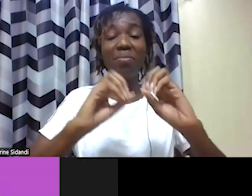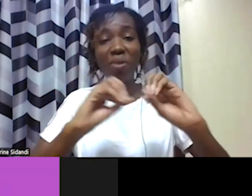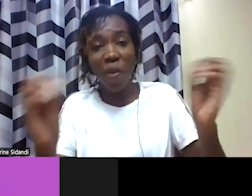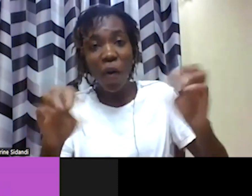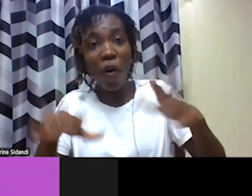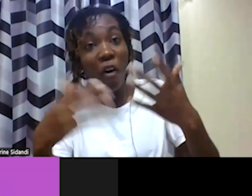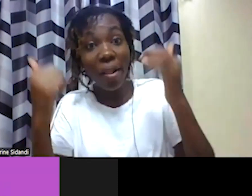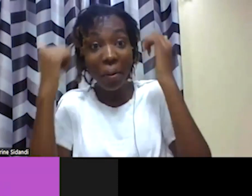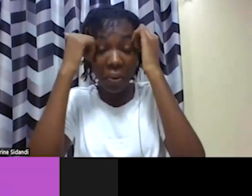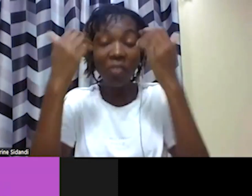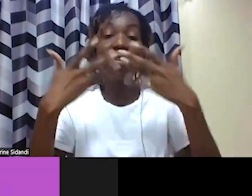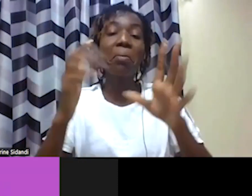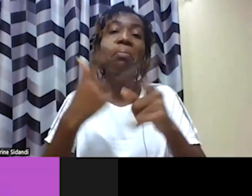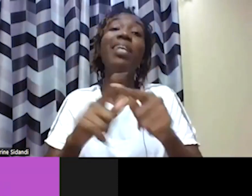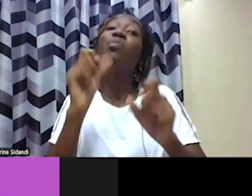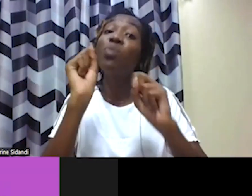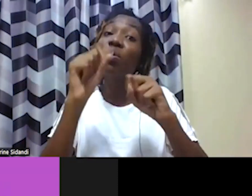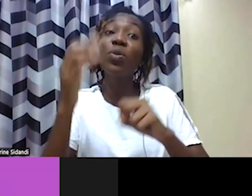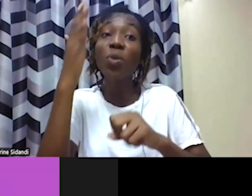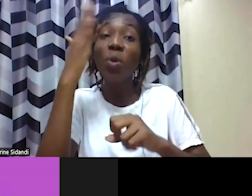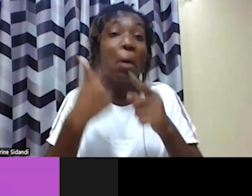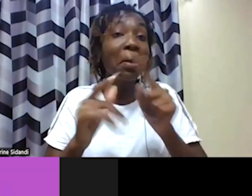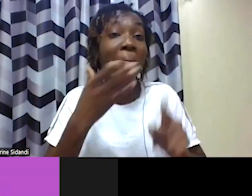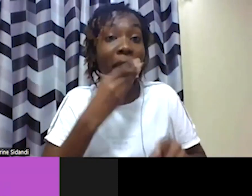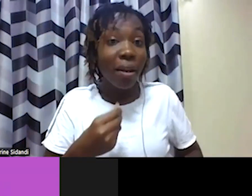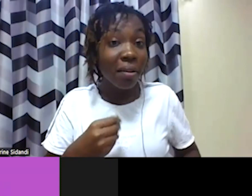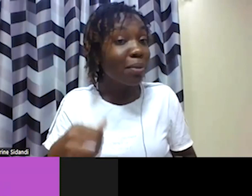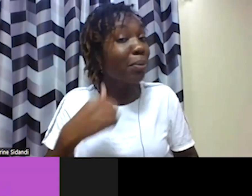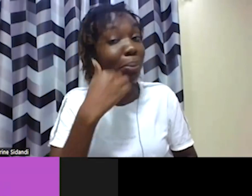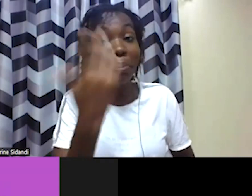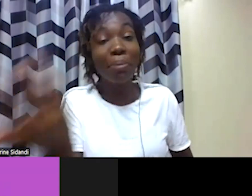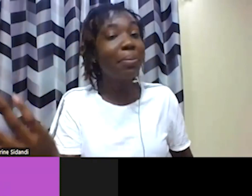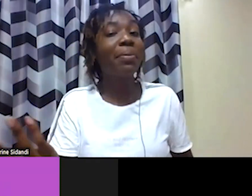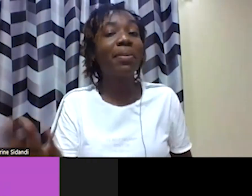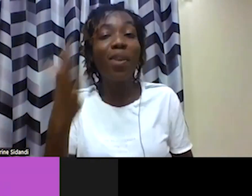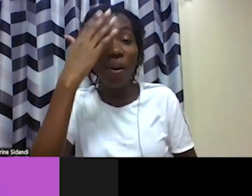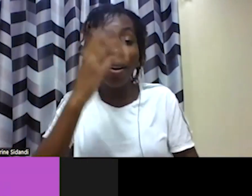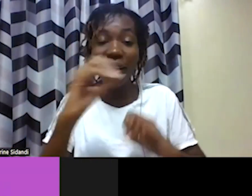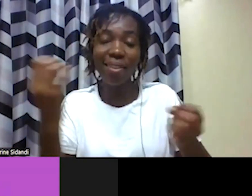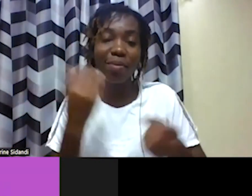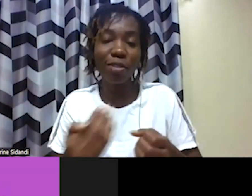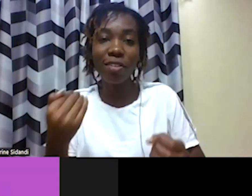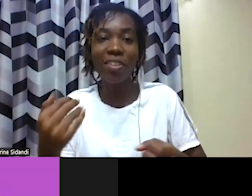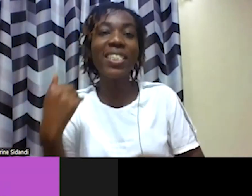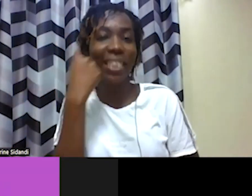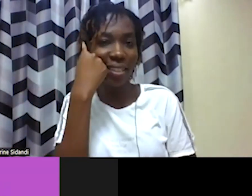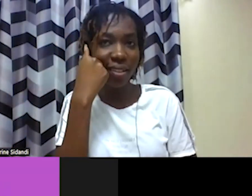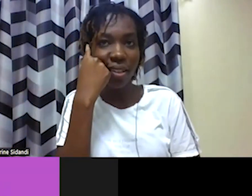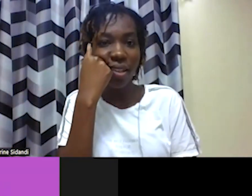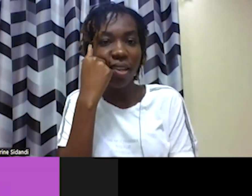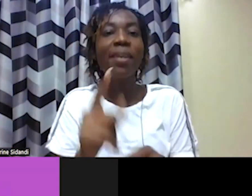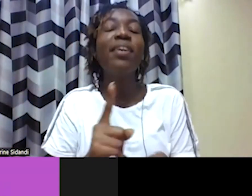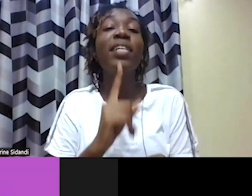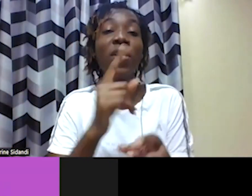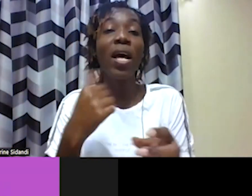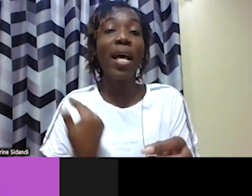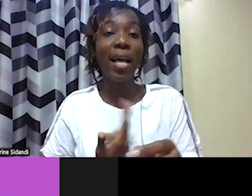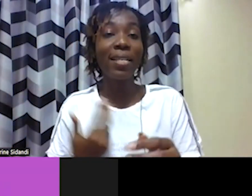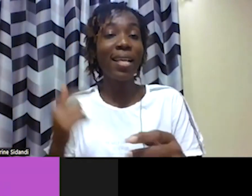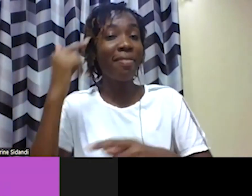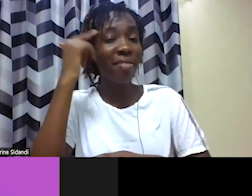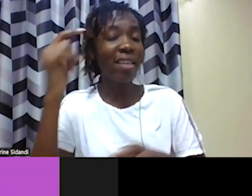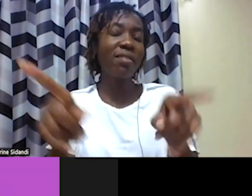side, the man may not know that this child feels sick. We think also with